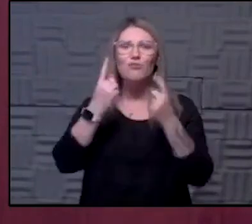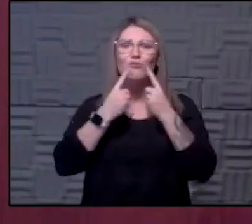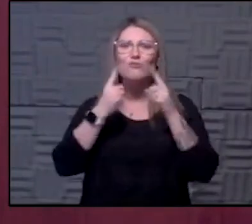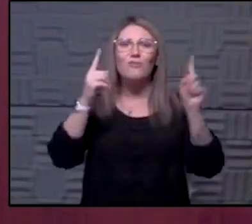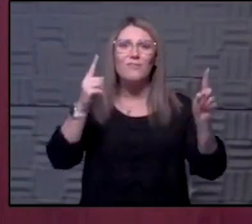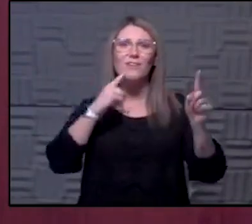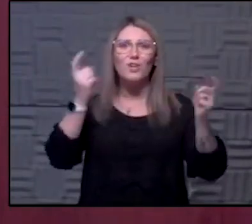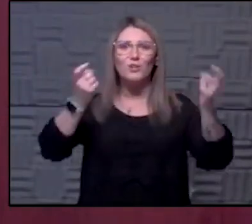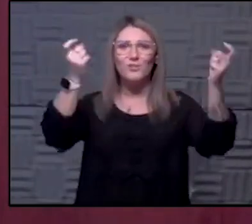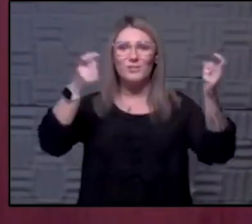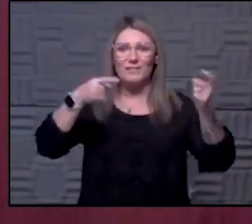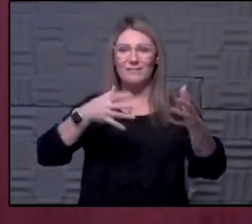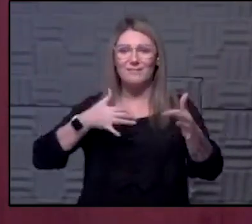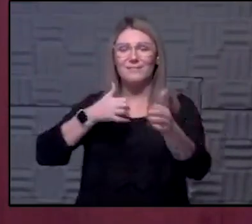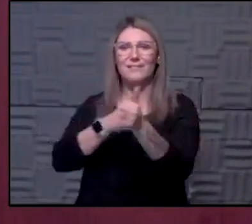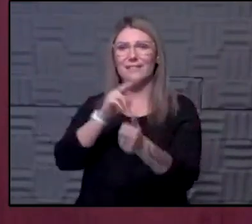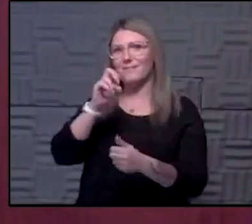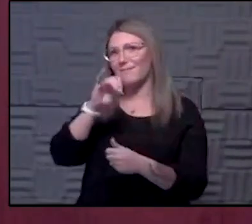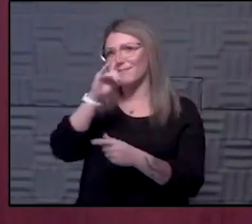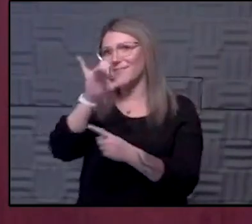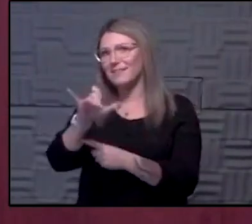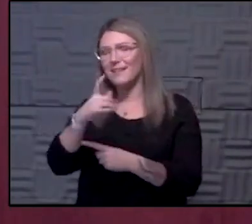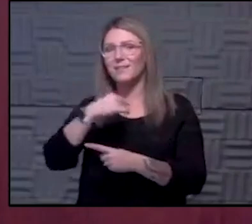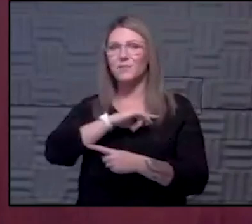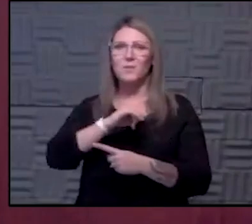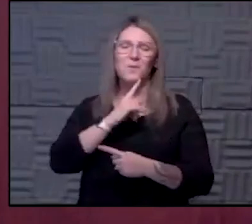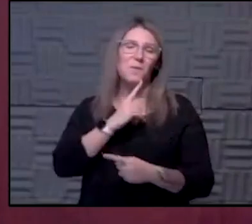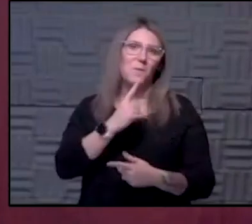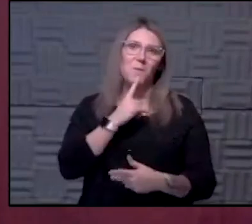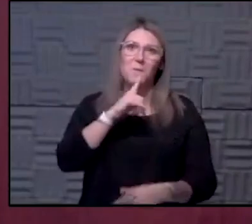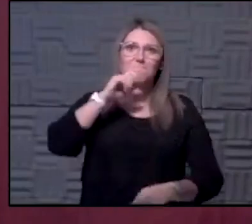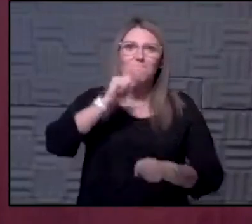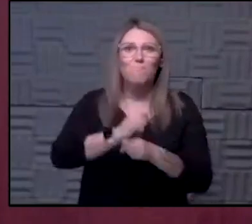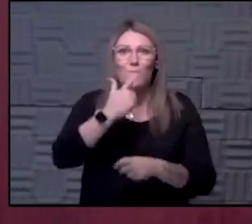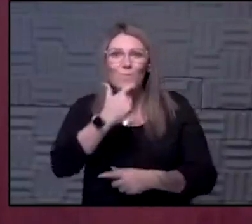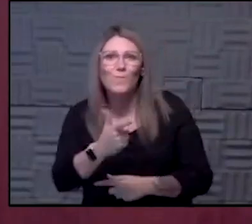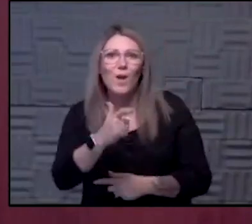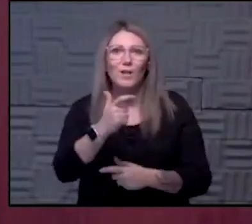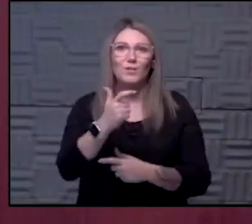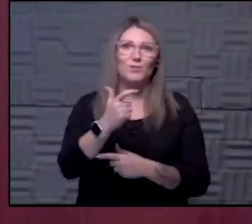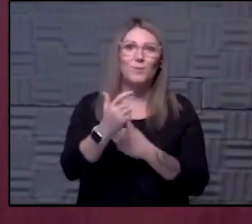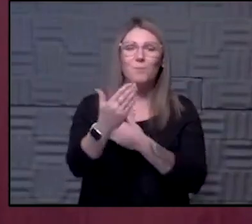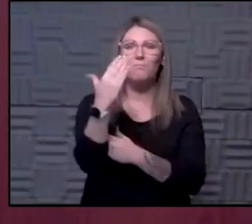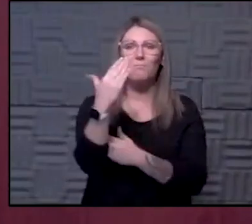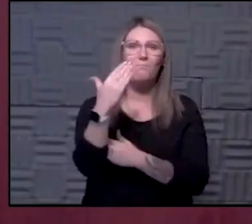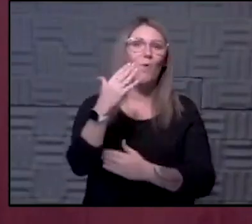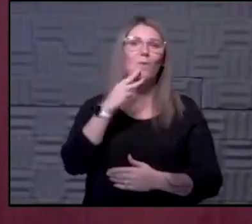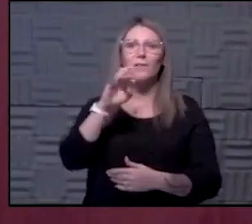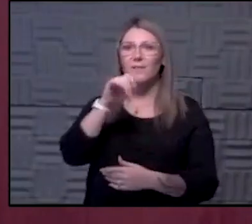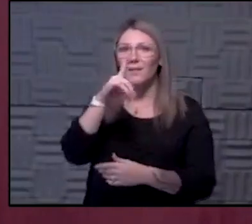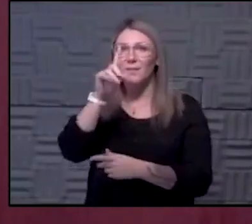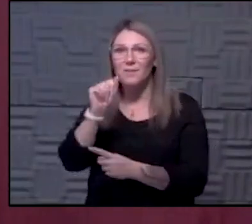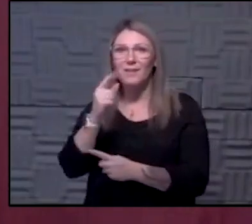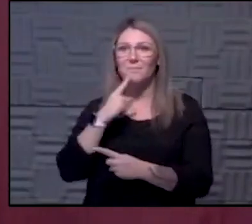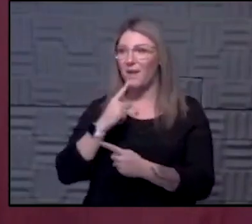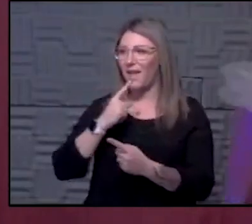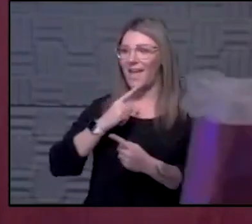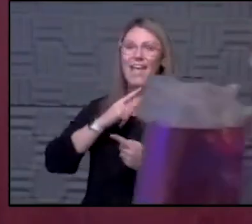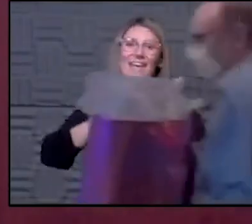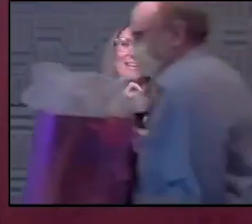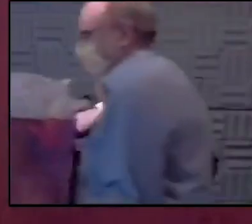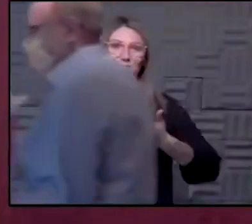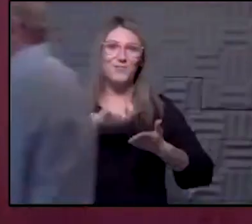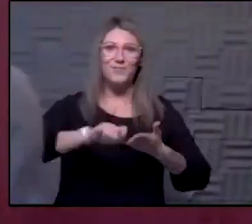this update. Nancy wrote, "We're devoted watchers of the morning media update. We wanted to say thank you. My notes now are telling me to